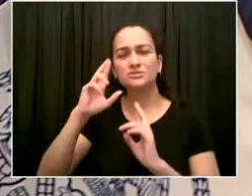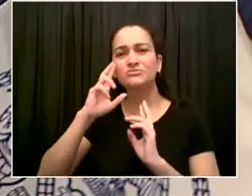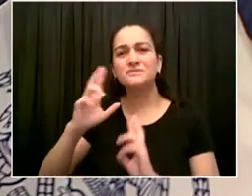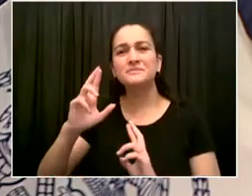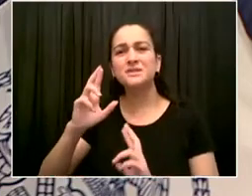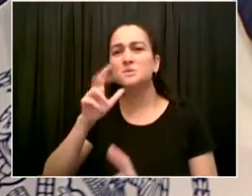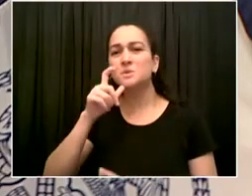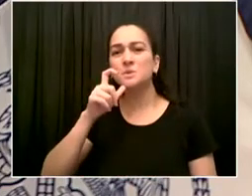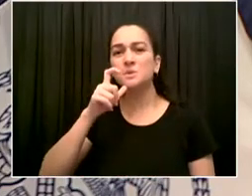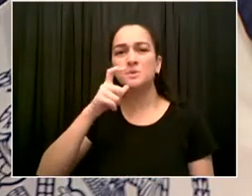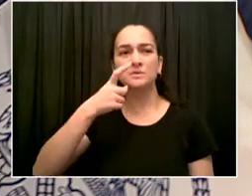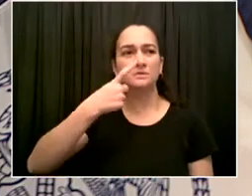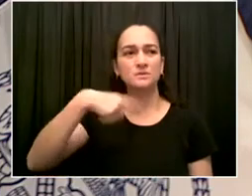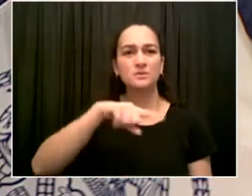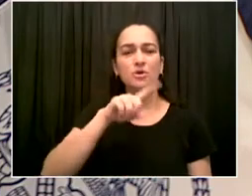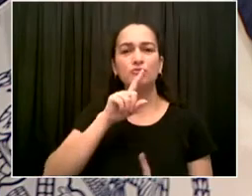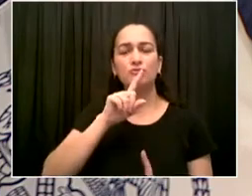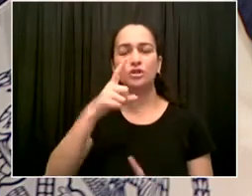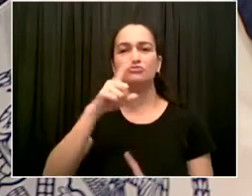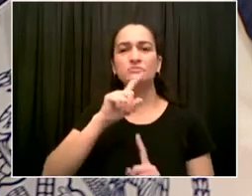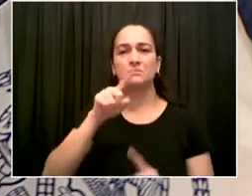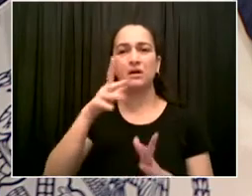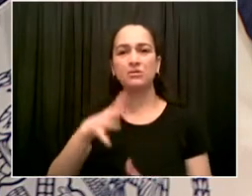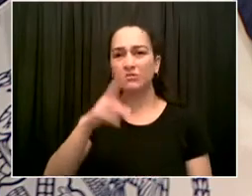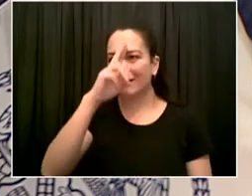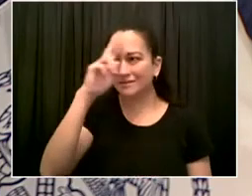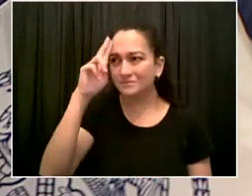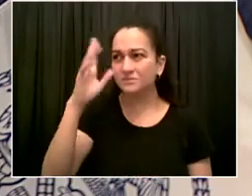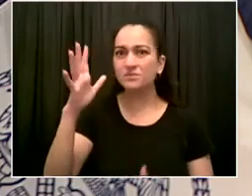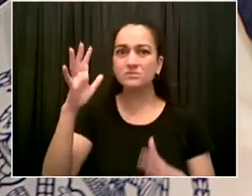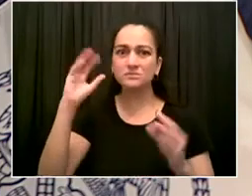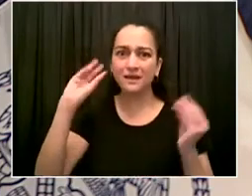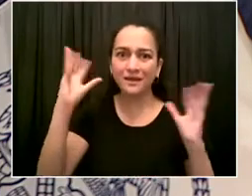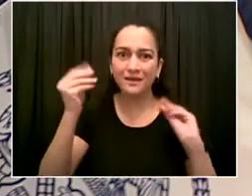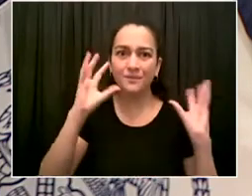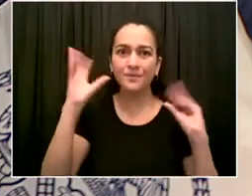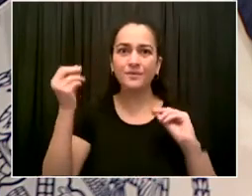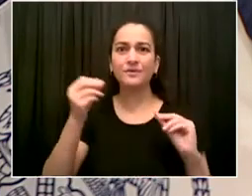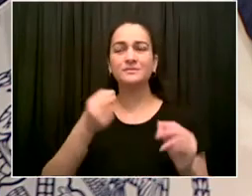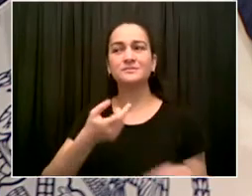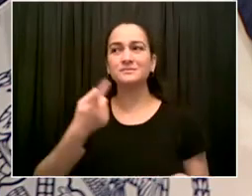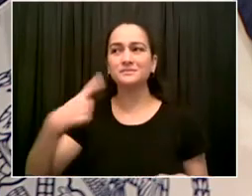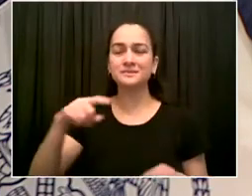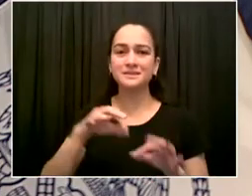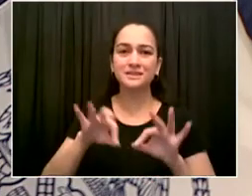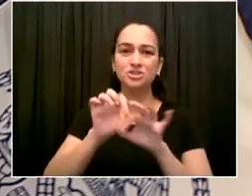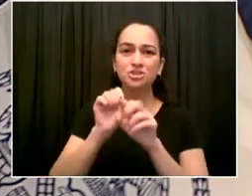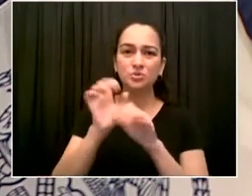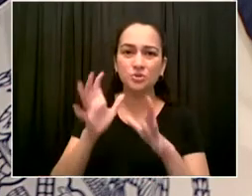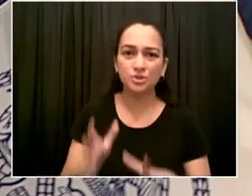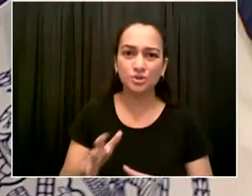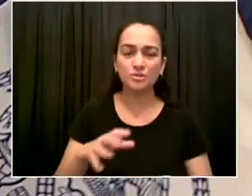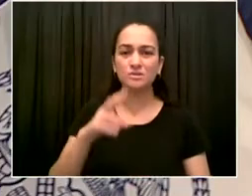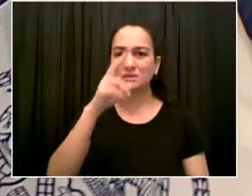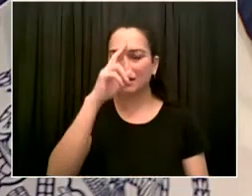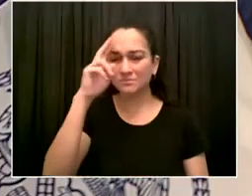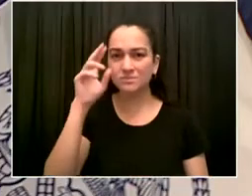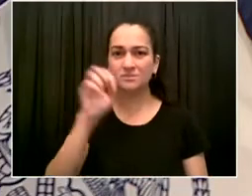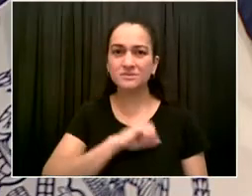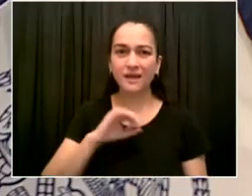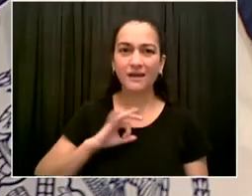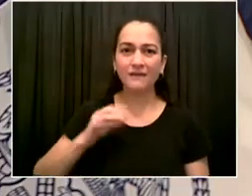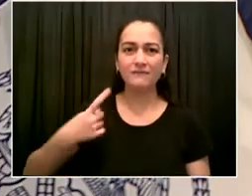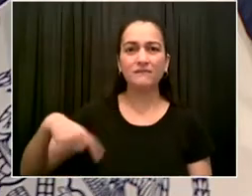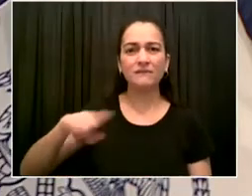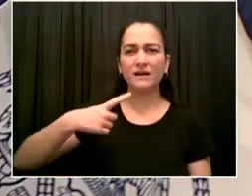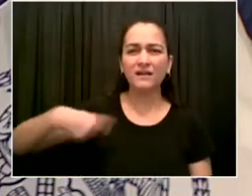from all over the world, the folks who created out of thin air, literally created production lines here in this city for